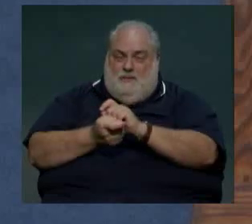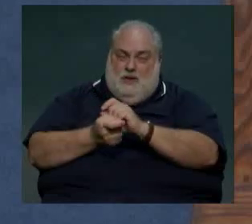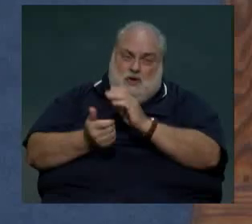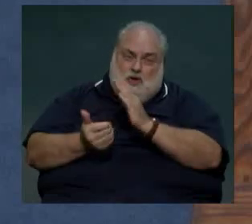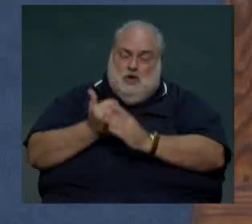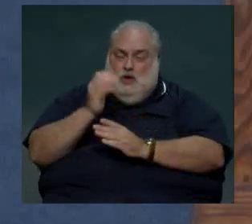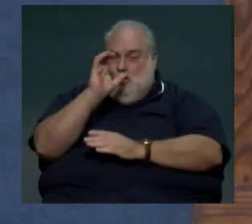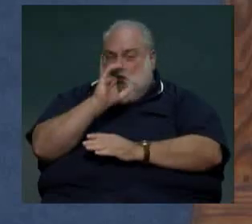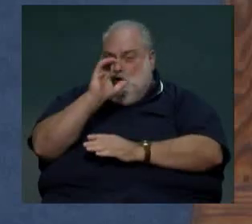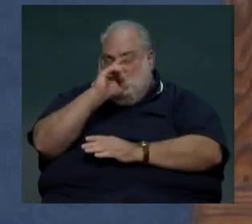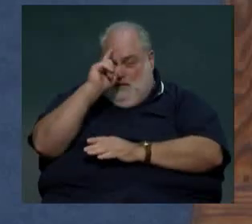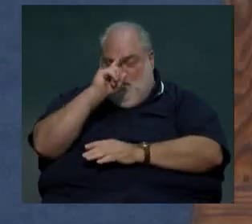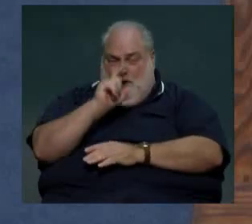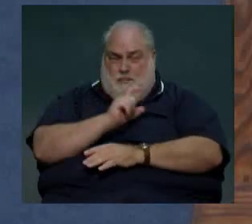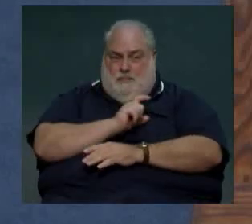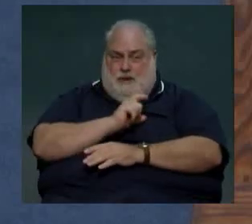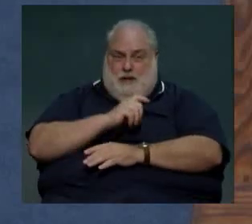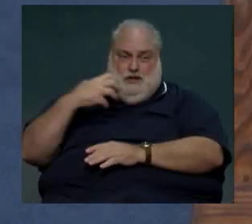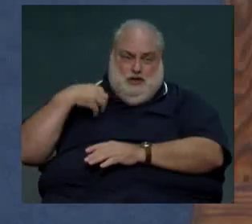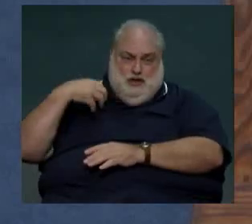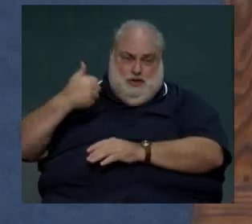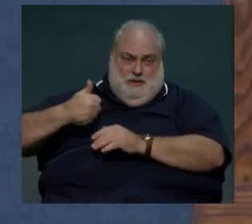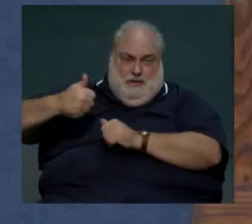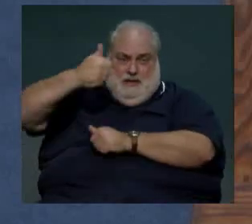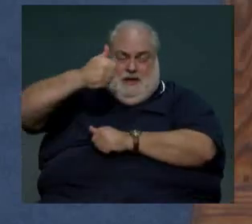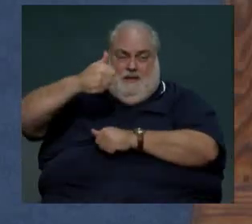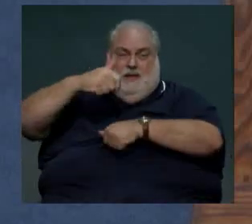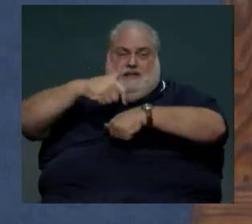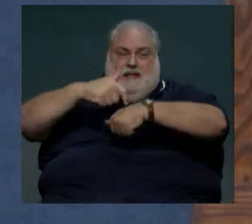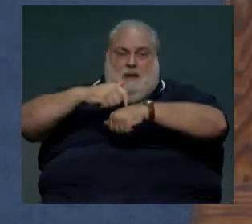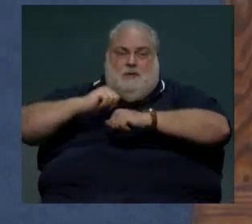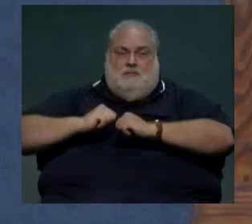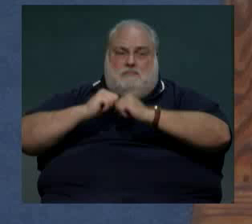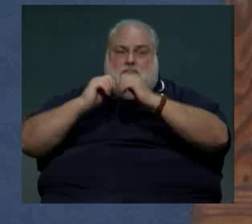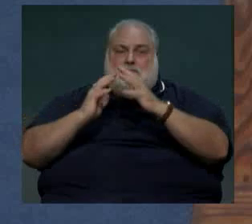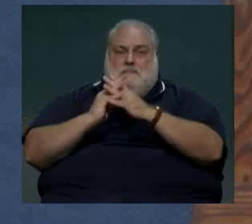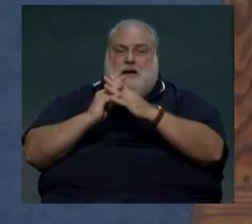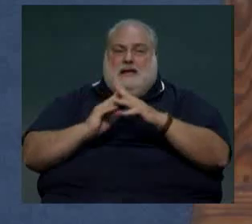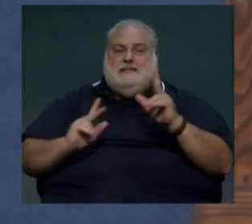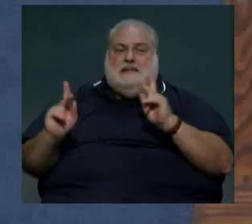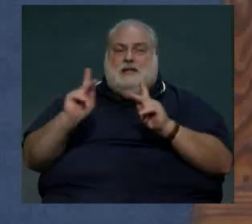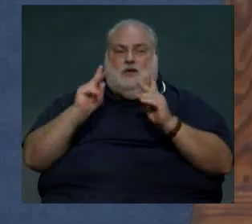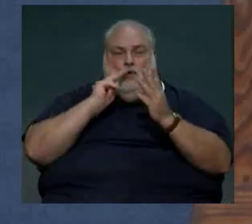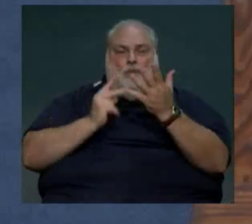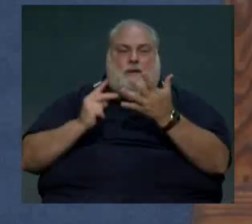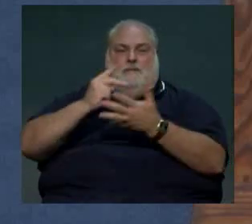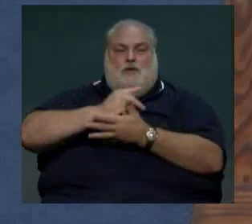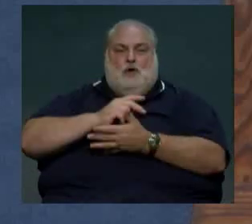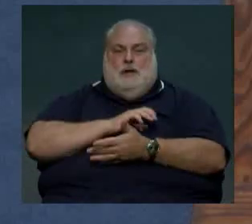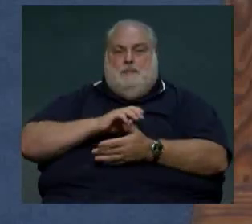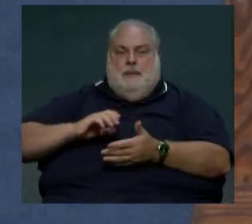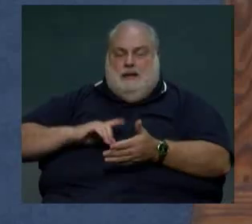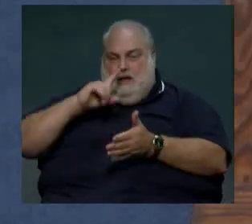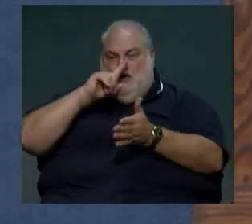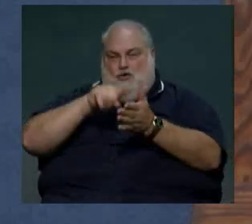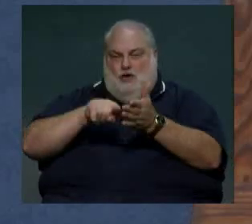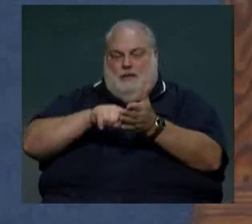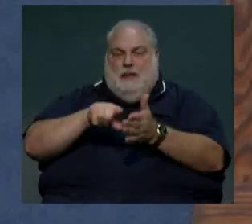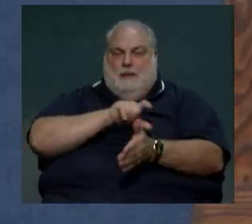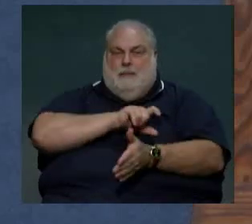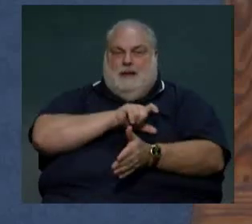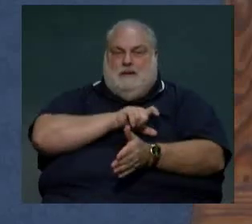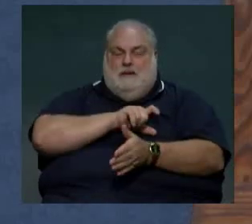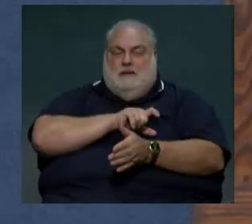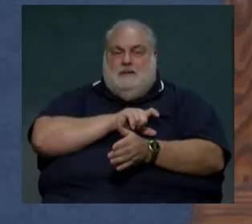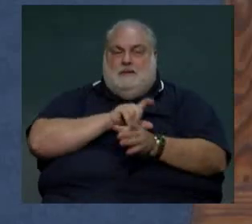it's time that the board moves forward and forms a citizens review committee that will look into the police department and make recommendations